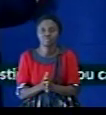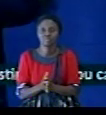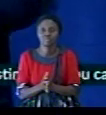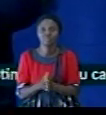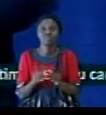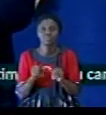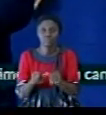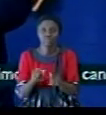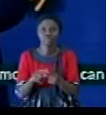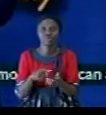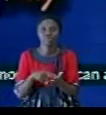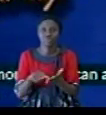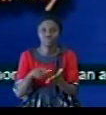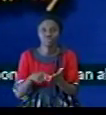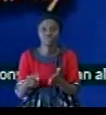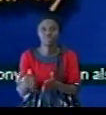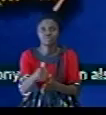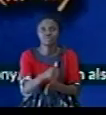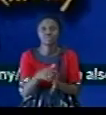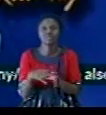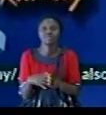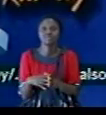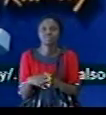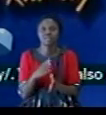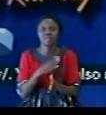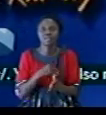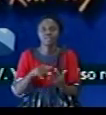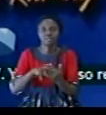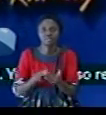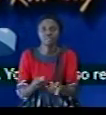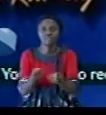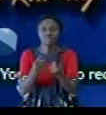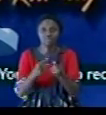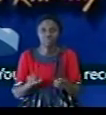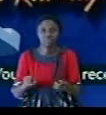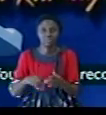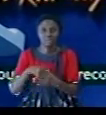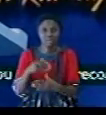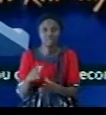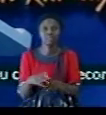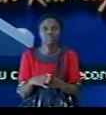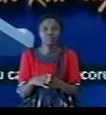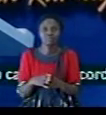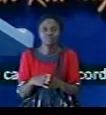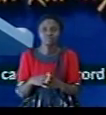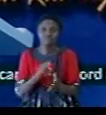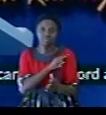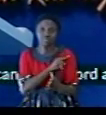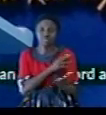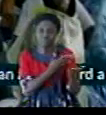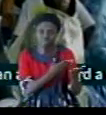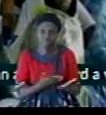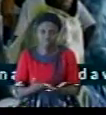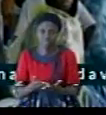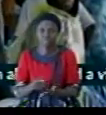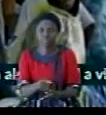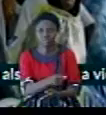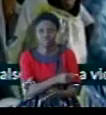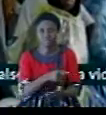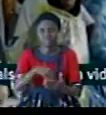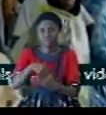Continue checking and start coming out. Our ushers, please bring them out. Many,